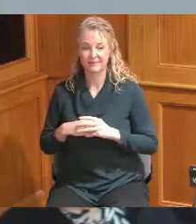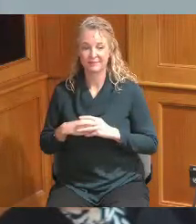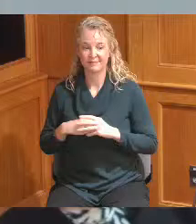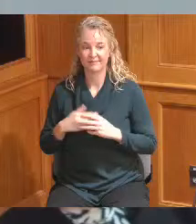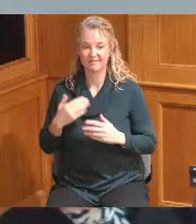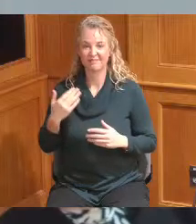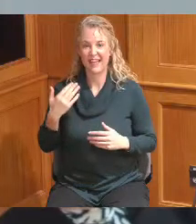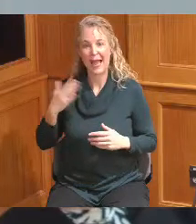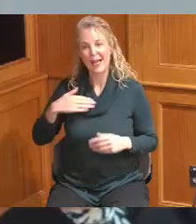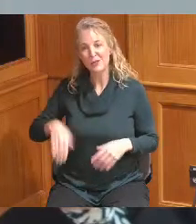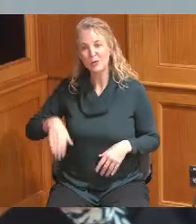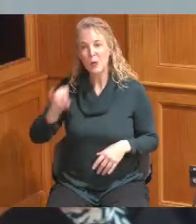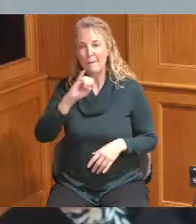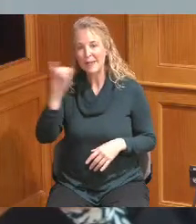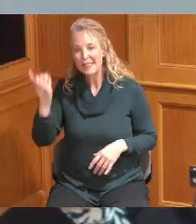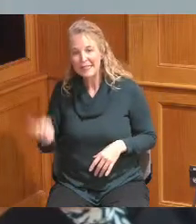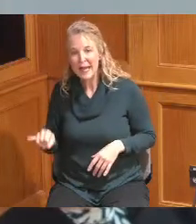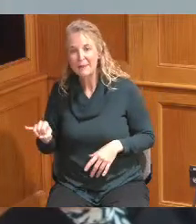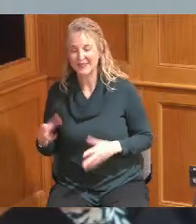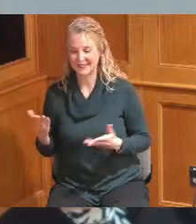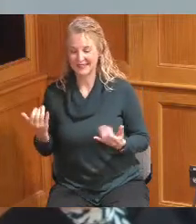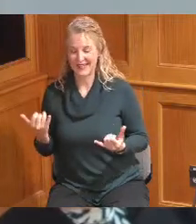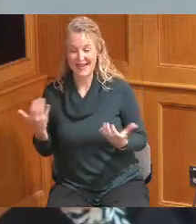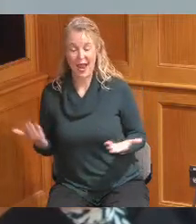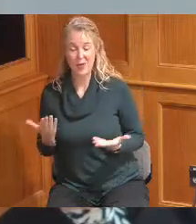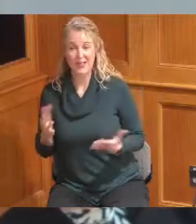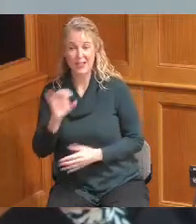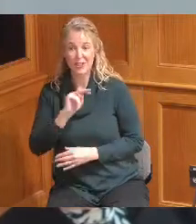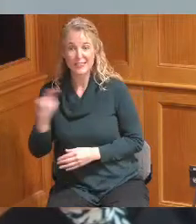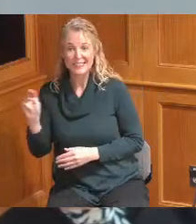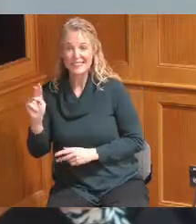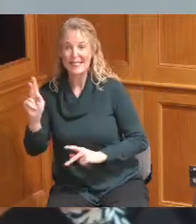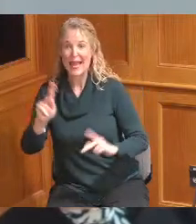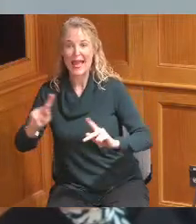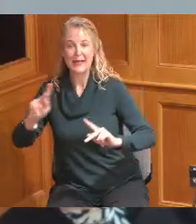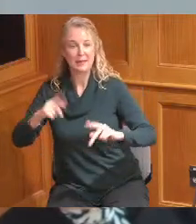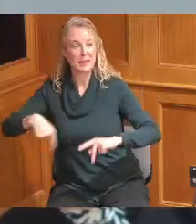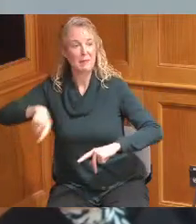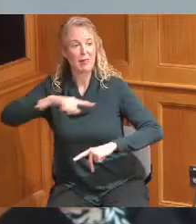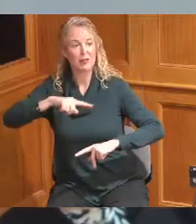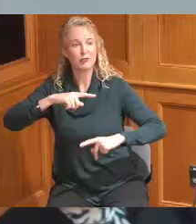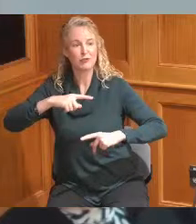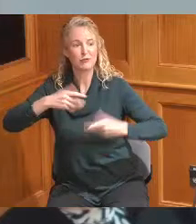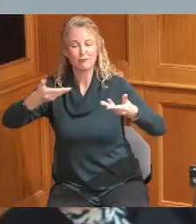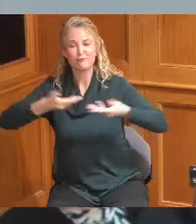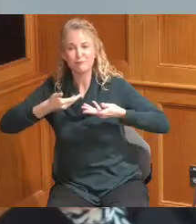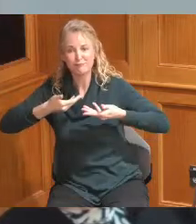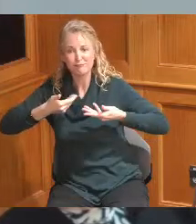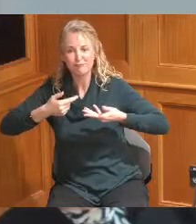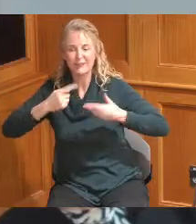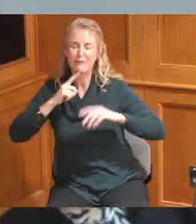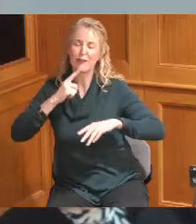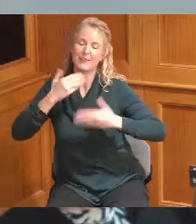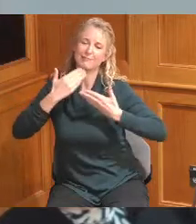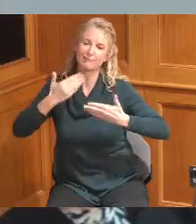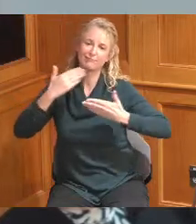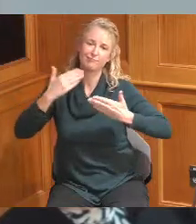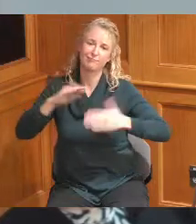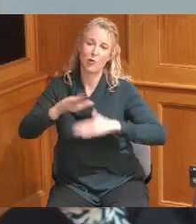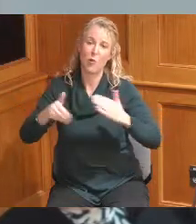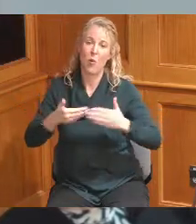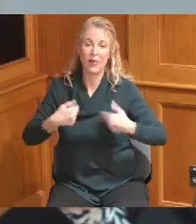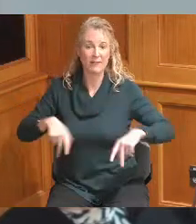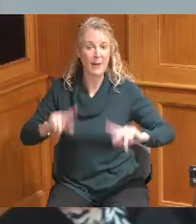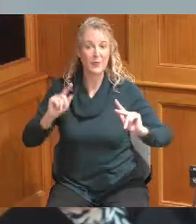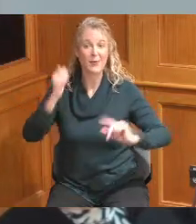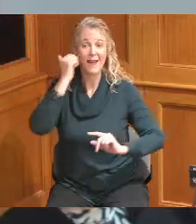from Indianapolis who has found a home here in Cincinnati and been welcomed into Cincinnati. And I'm super grateful for the opportunity I get